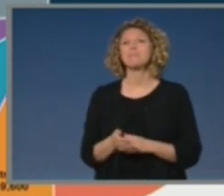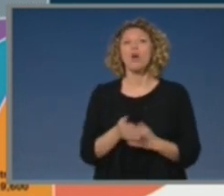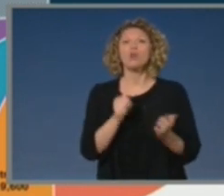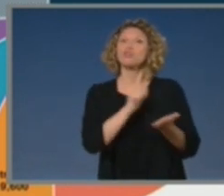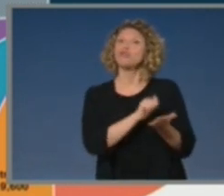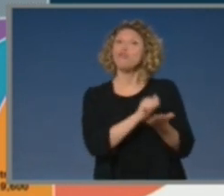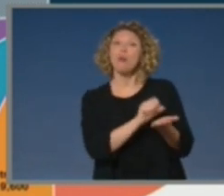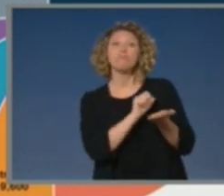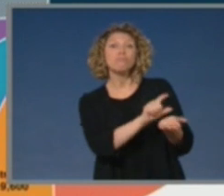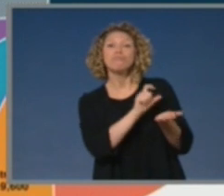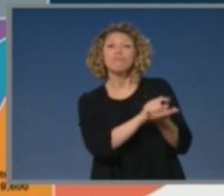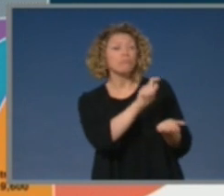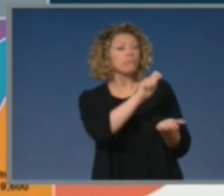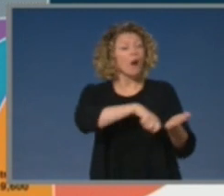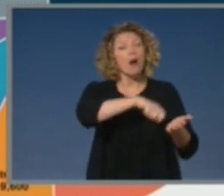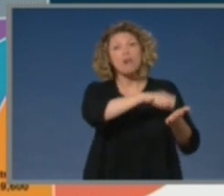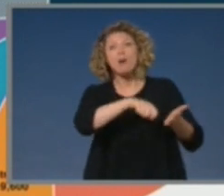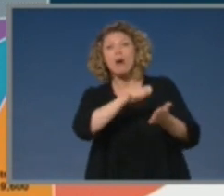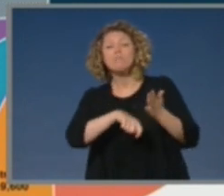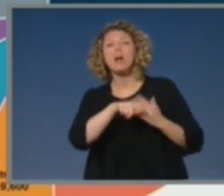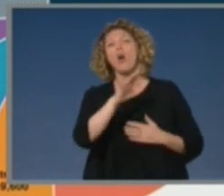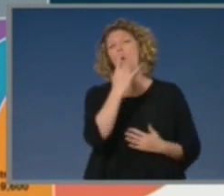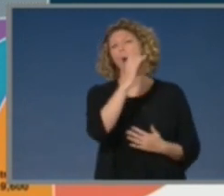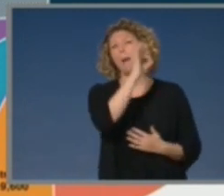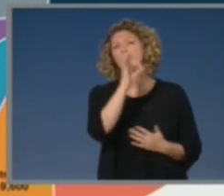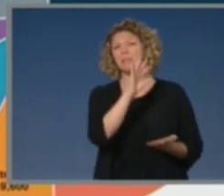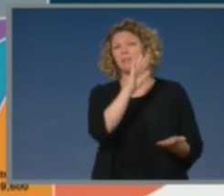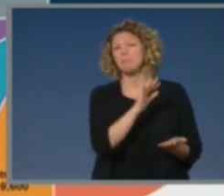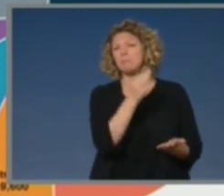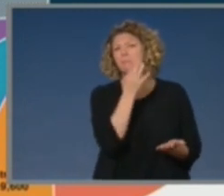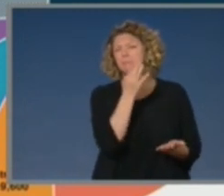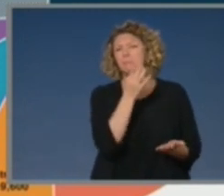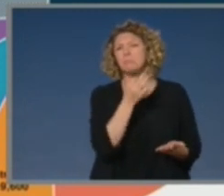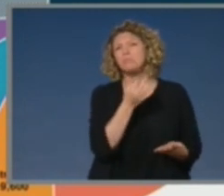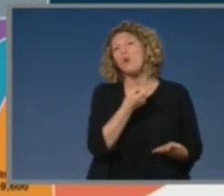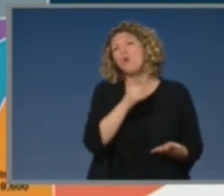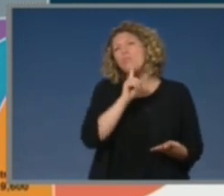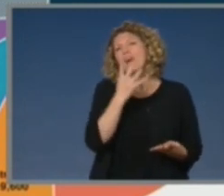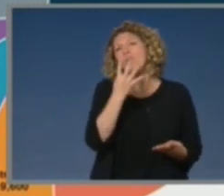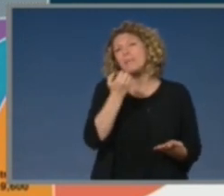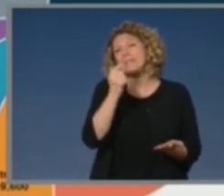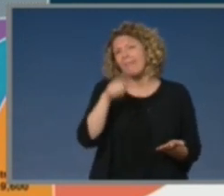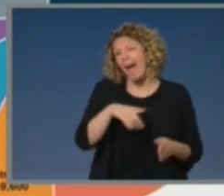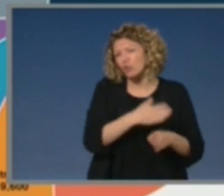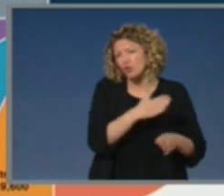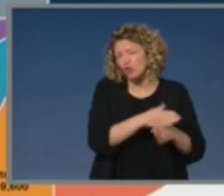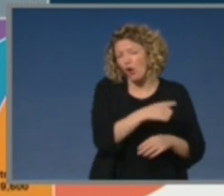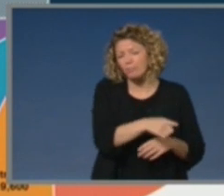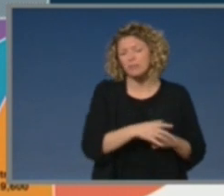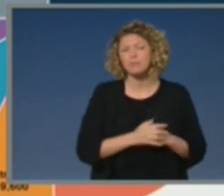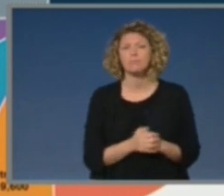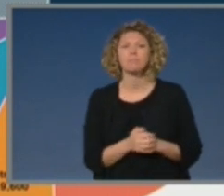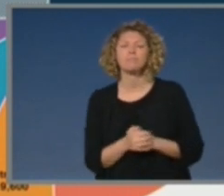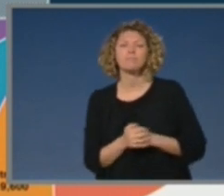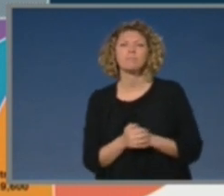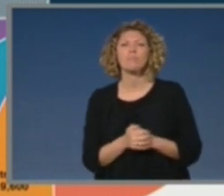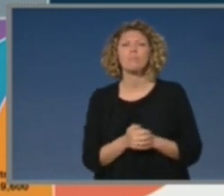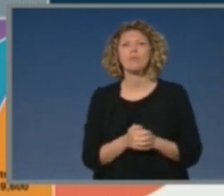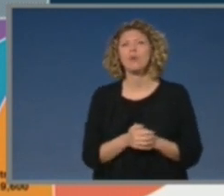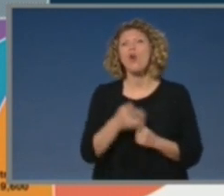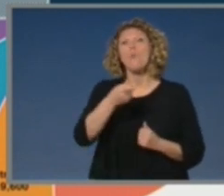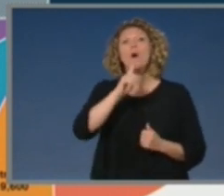just at 1%, that's retail and wholesale trade, but 146,000 jobs, 120,000 just under that on